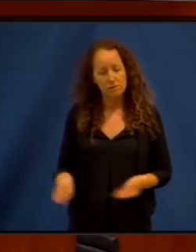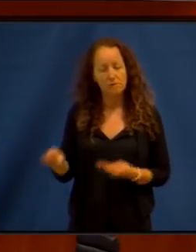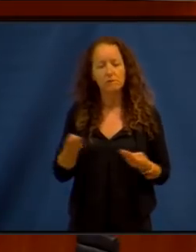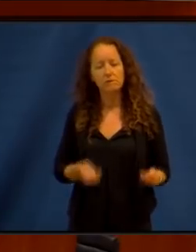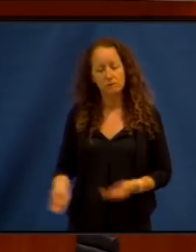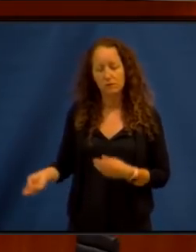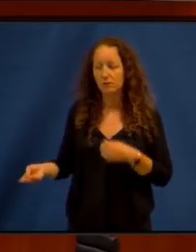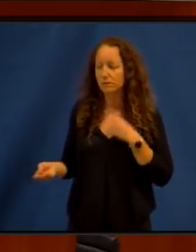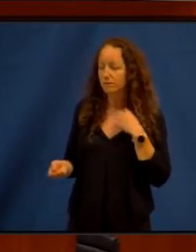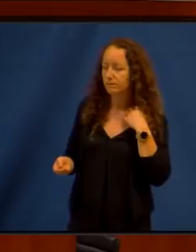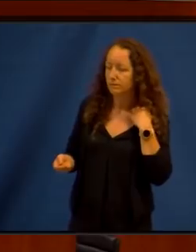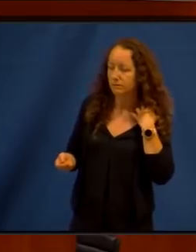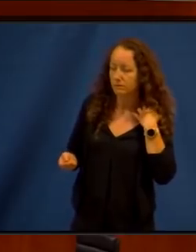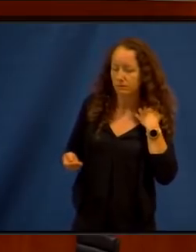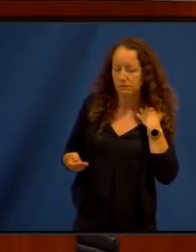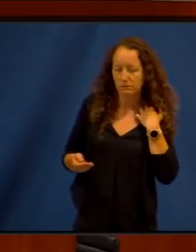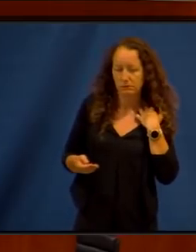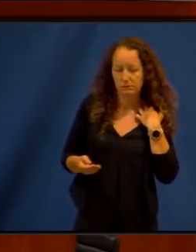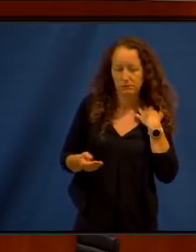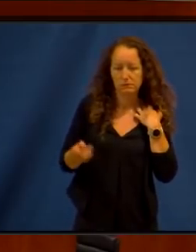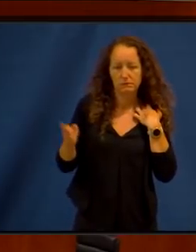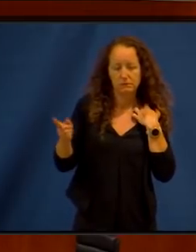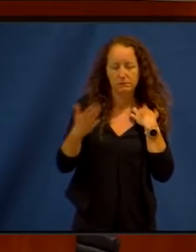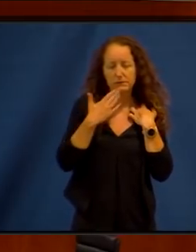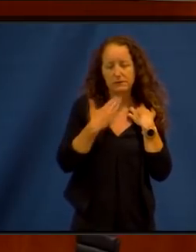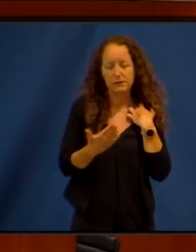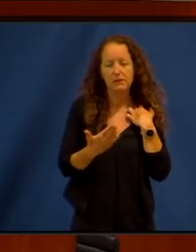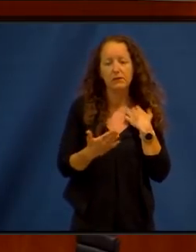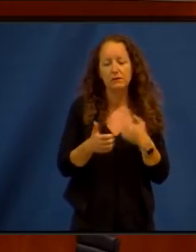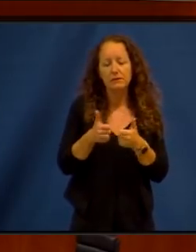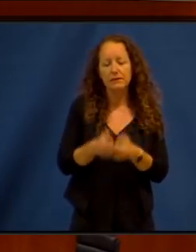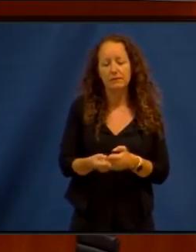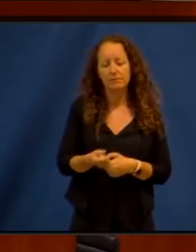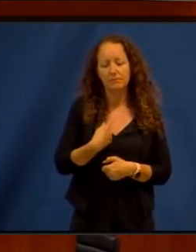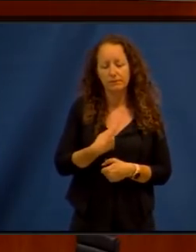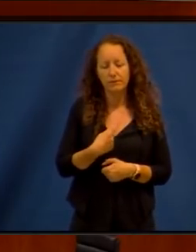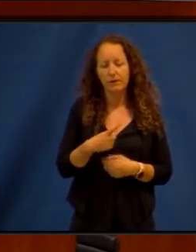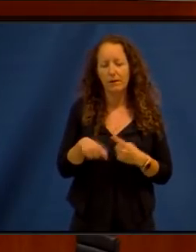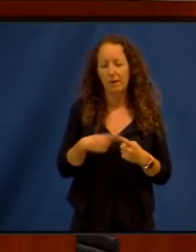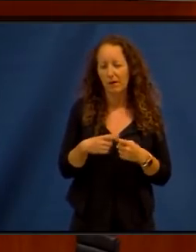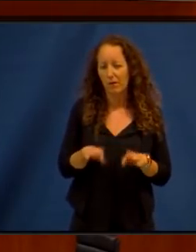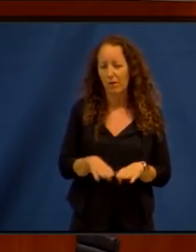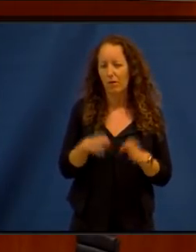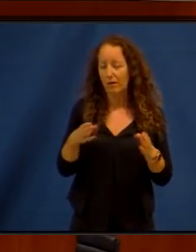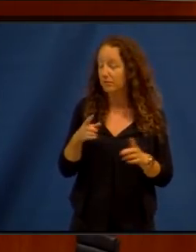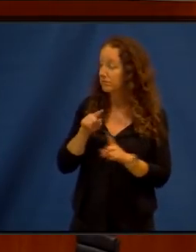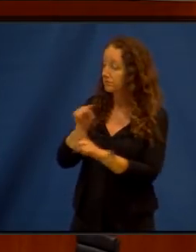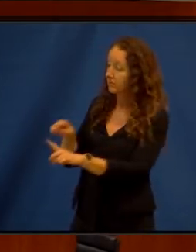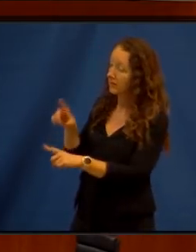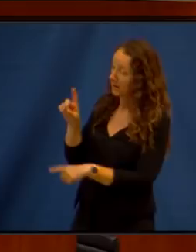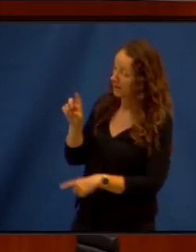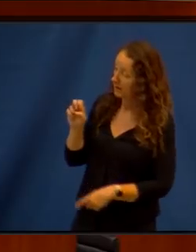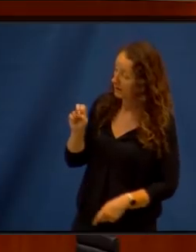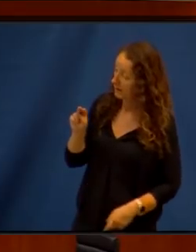here. We're talking about opening things up. This is for Denise.